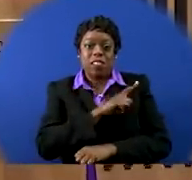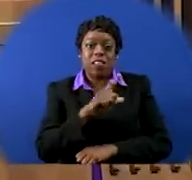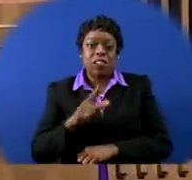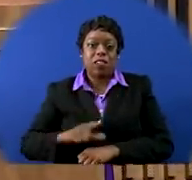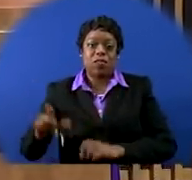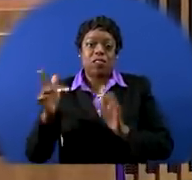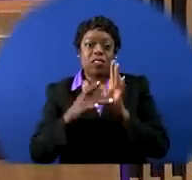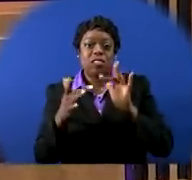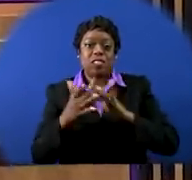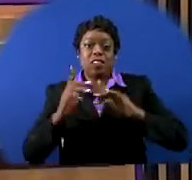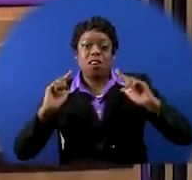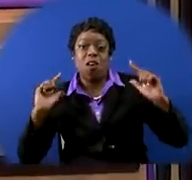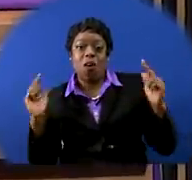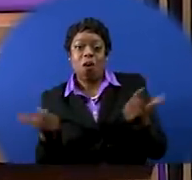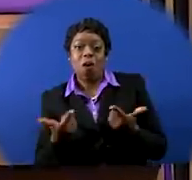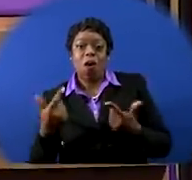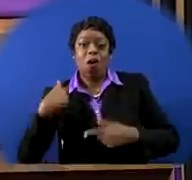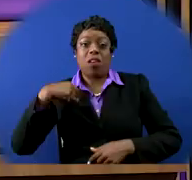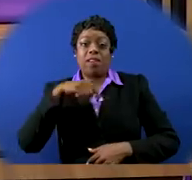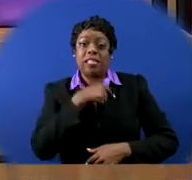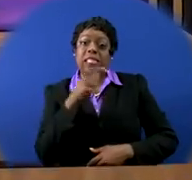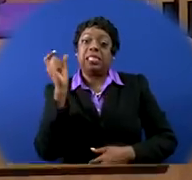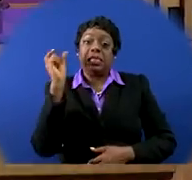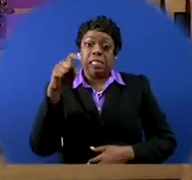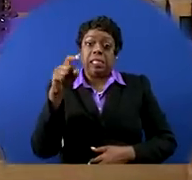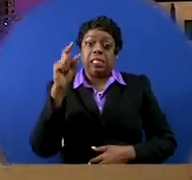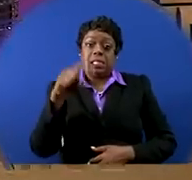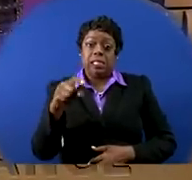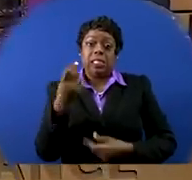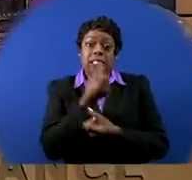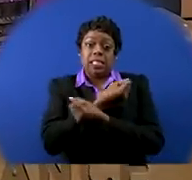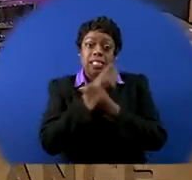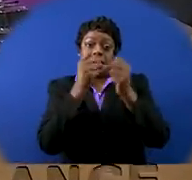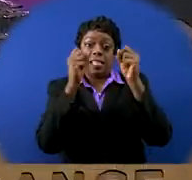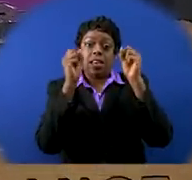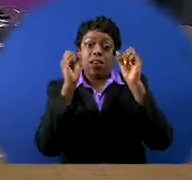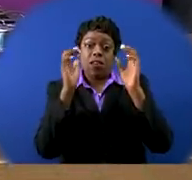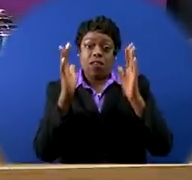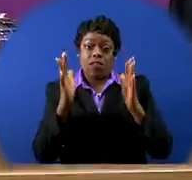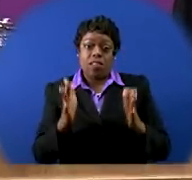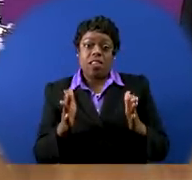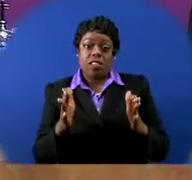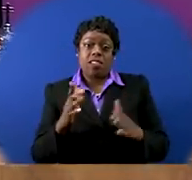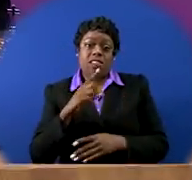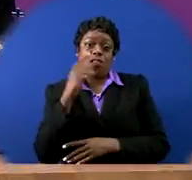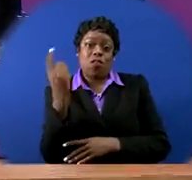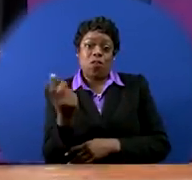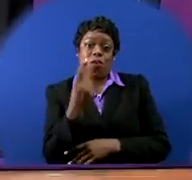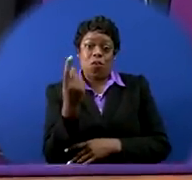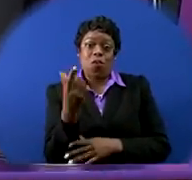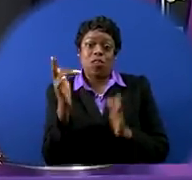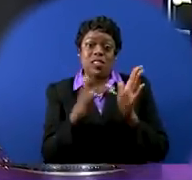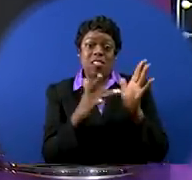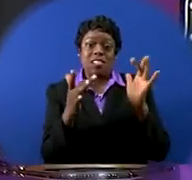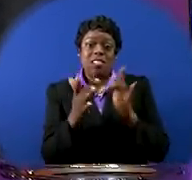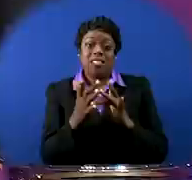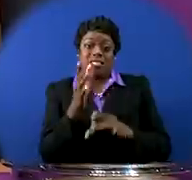All of us needed the gift of salvation that only Jesus Christ could